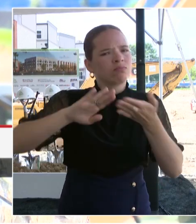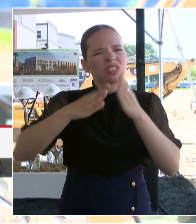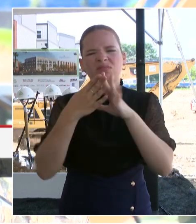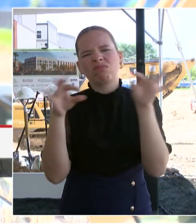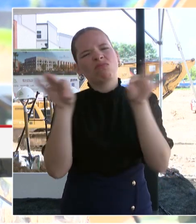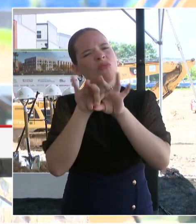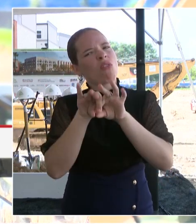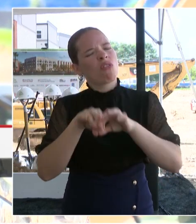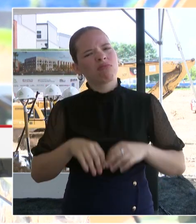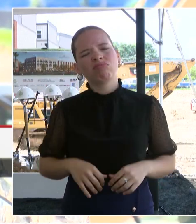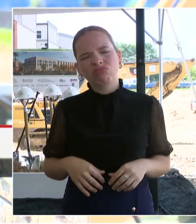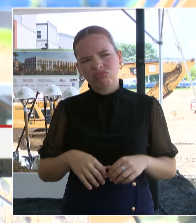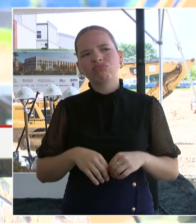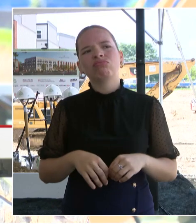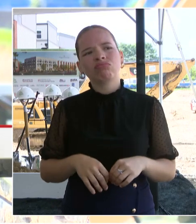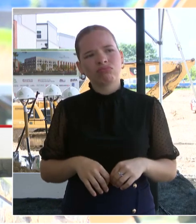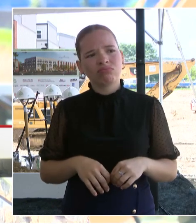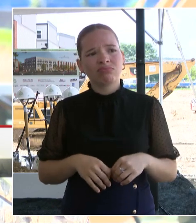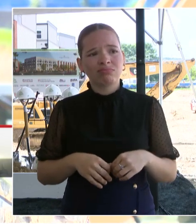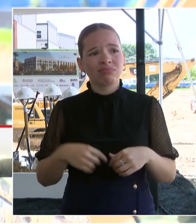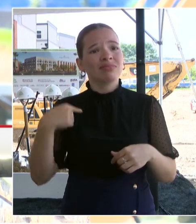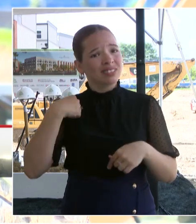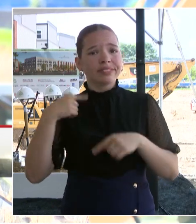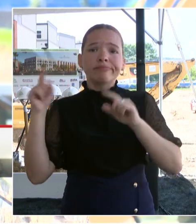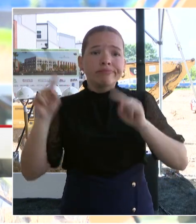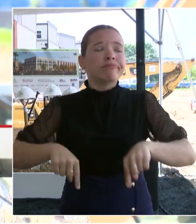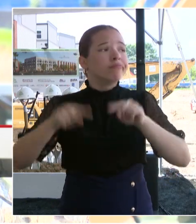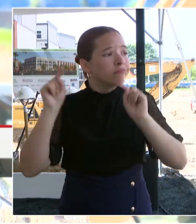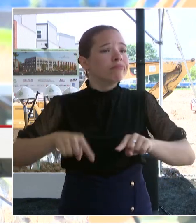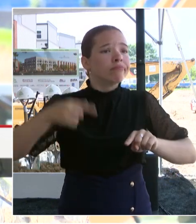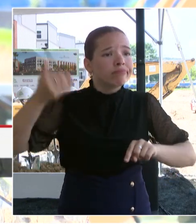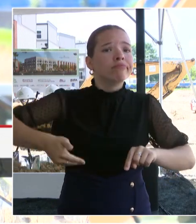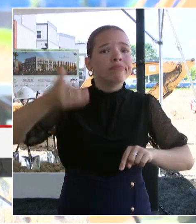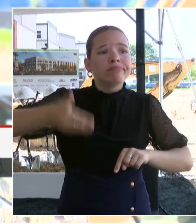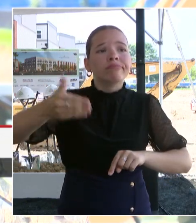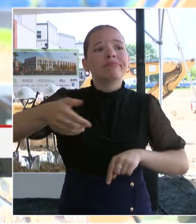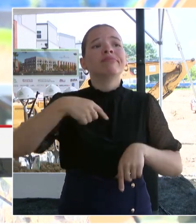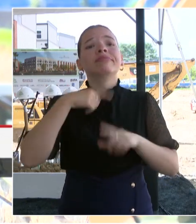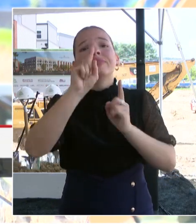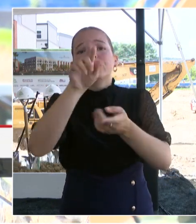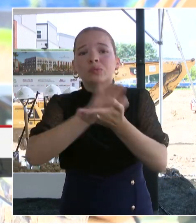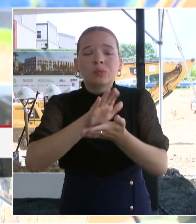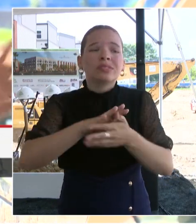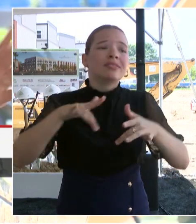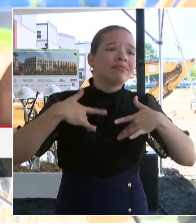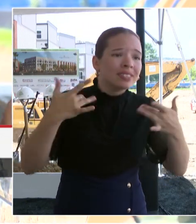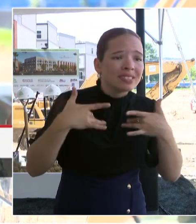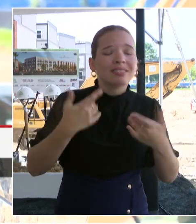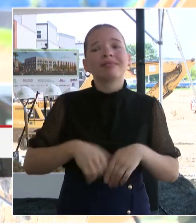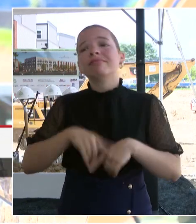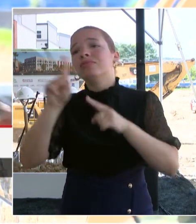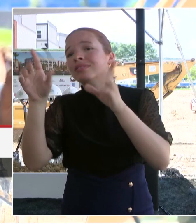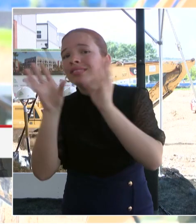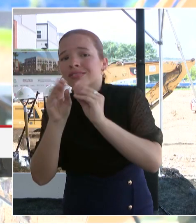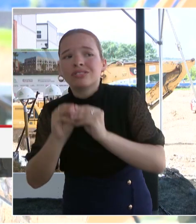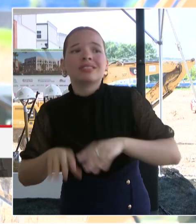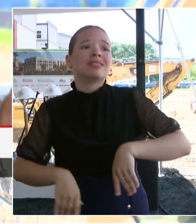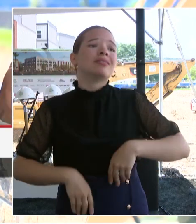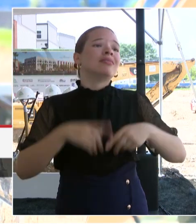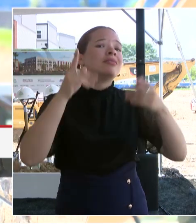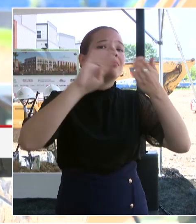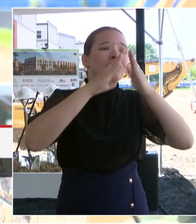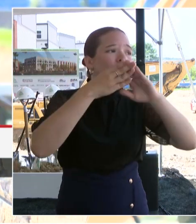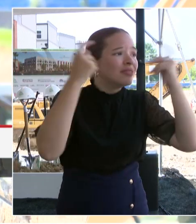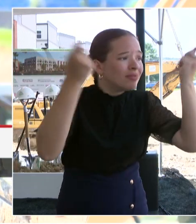days here for the turkey drives, the back-to-school events, the school visits, the civic meetings, the community celebrations, Father's